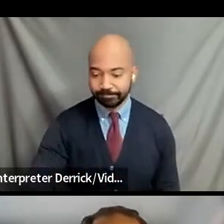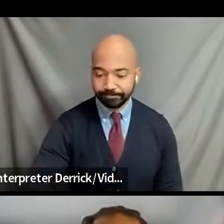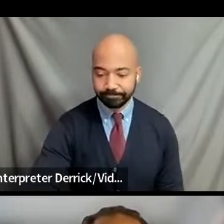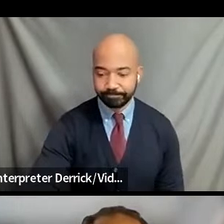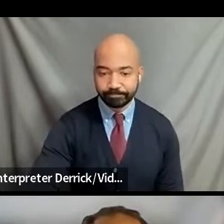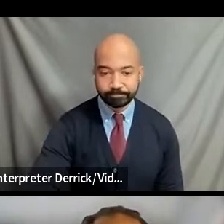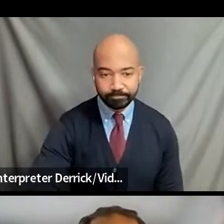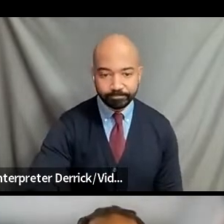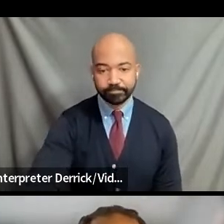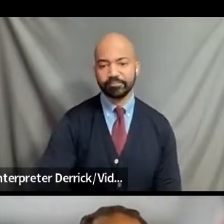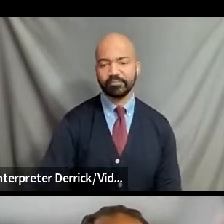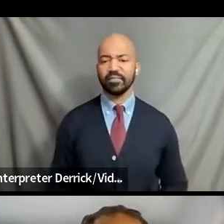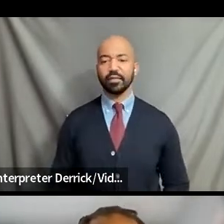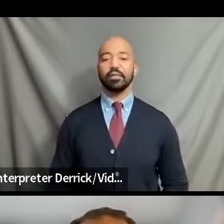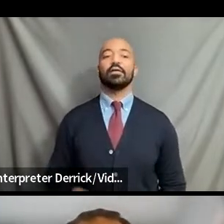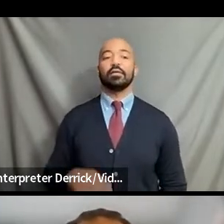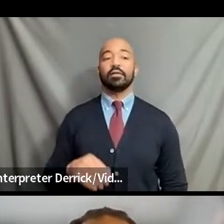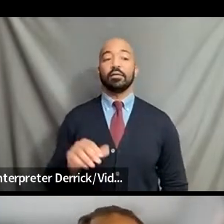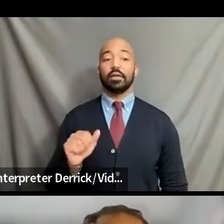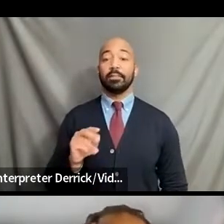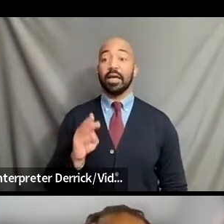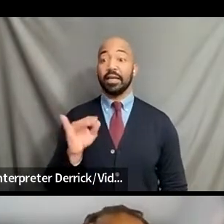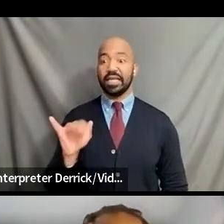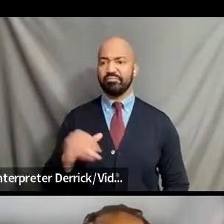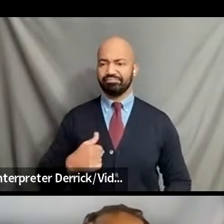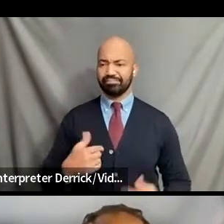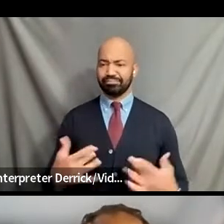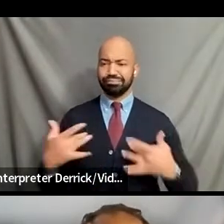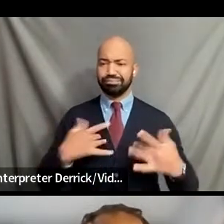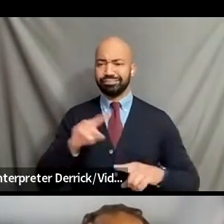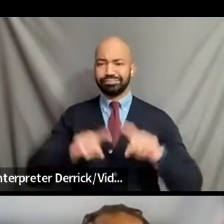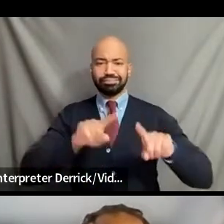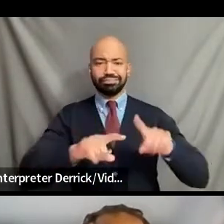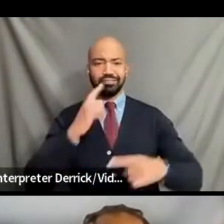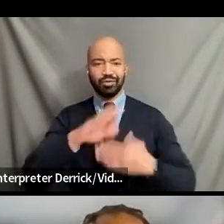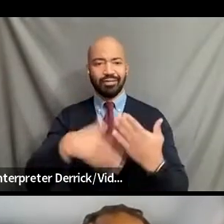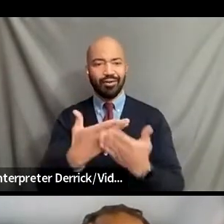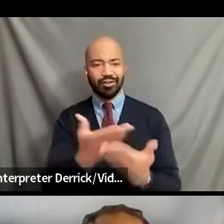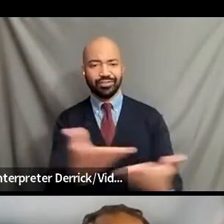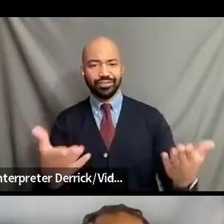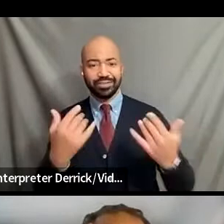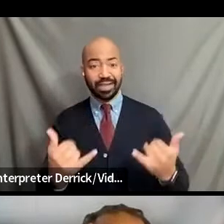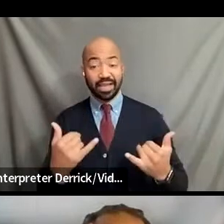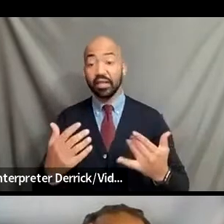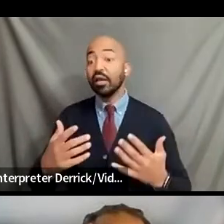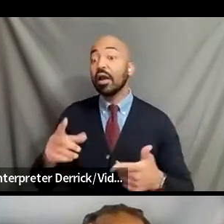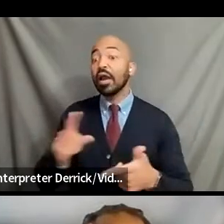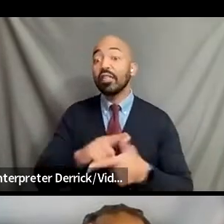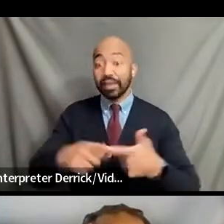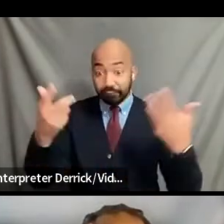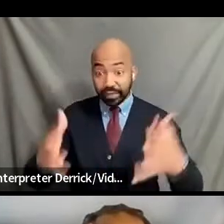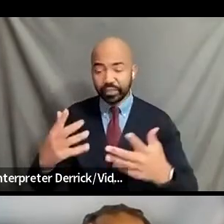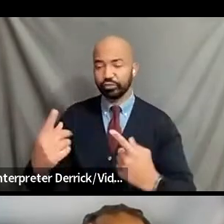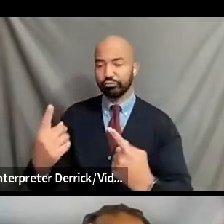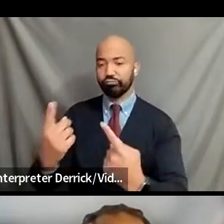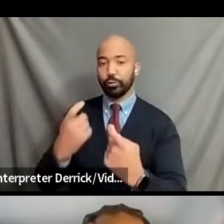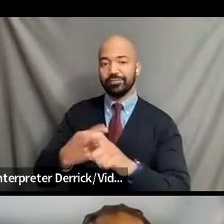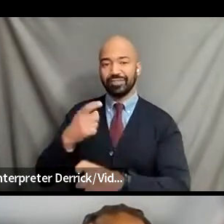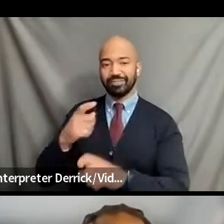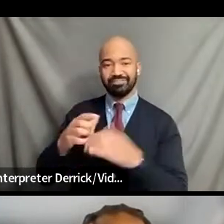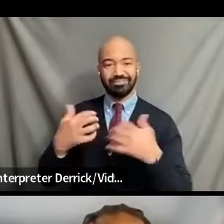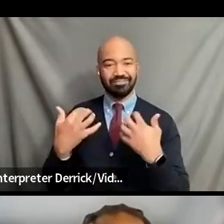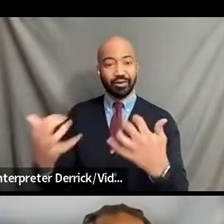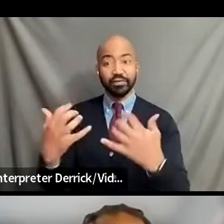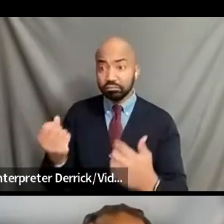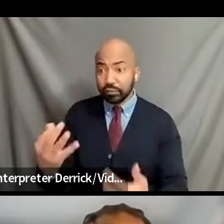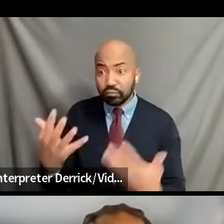I'm so excited to ask you all the questions that I have for you today. And at the end, we're going to be taking some questions from the audience. So if you have any, please feel free to